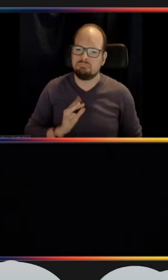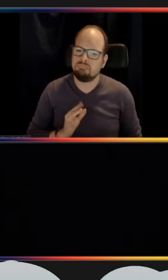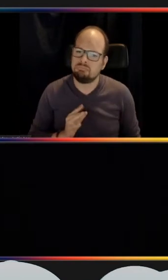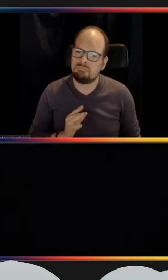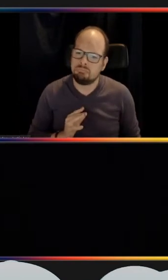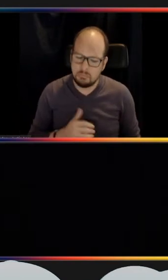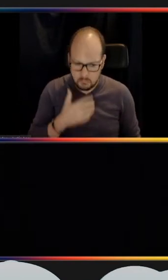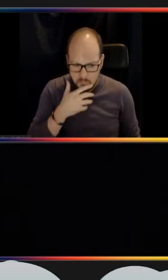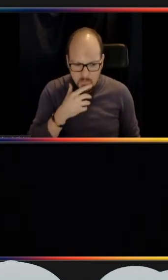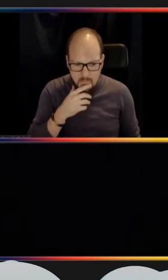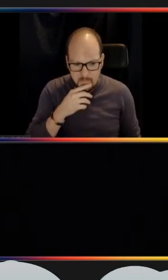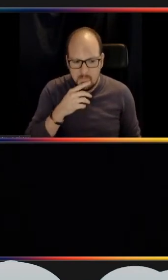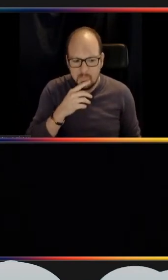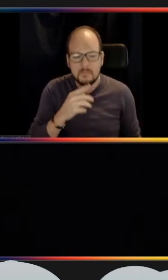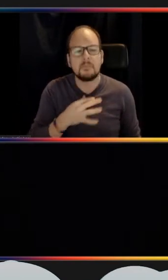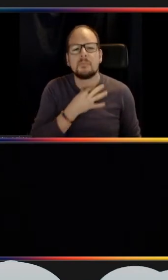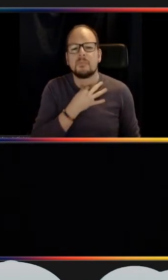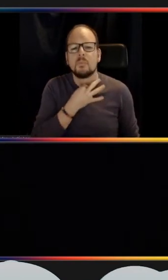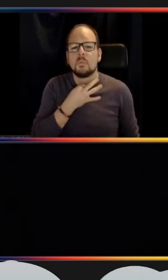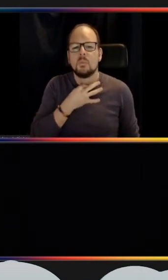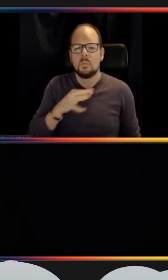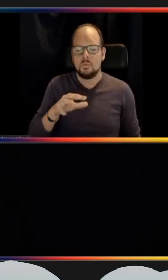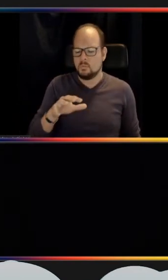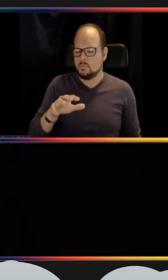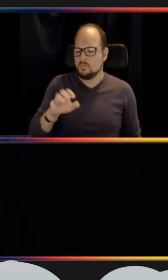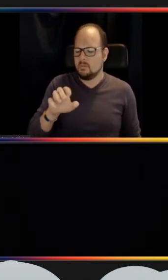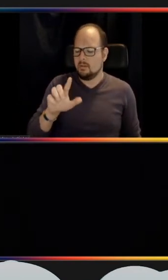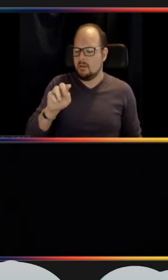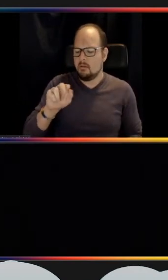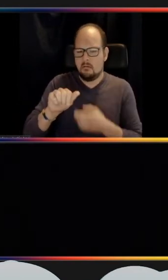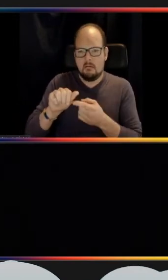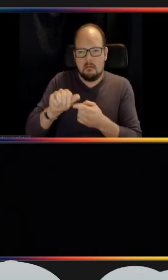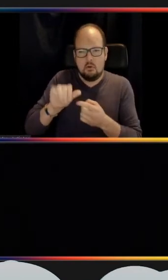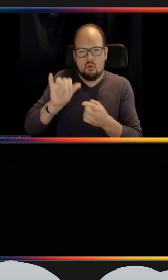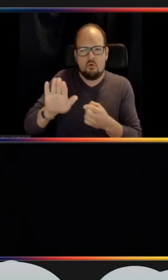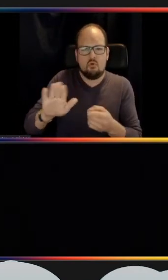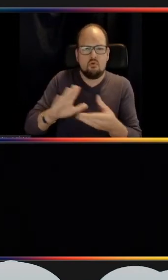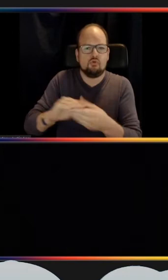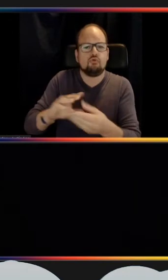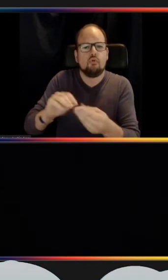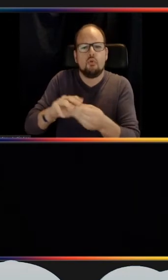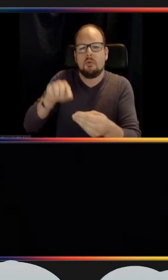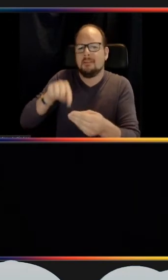cool. Where would you like to see Elena's storyline go when One Day at a Time returns?